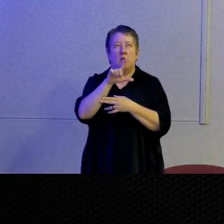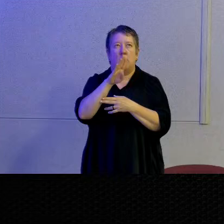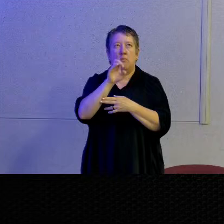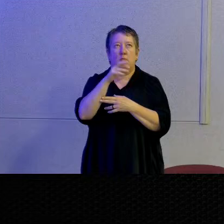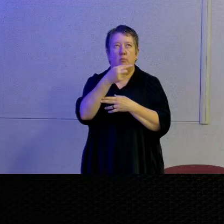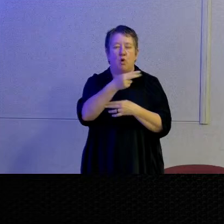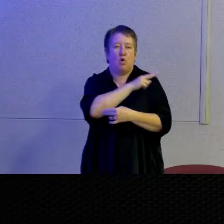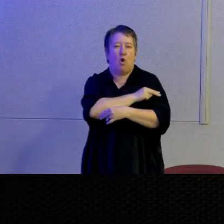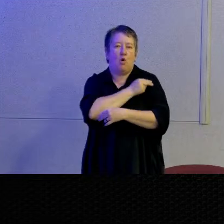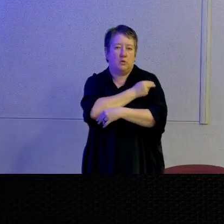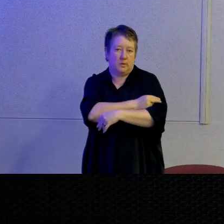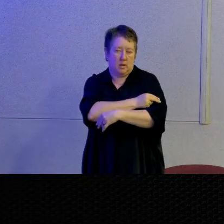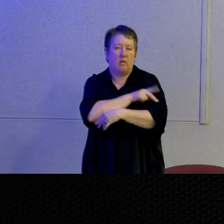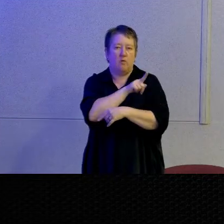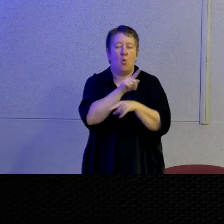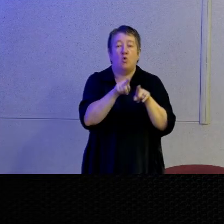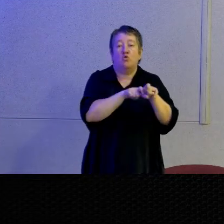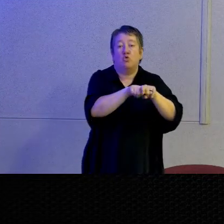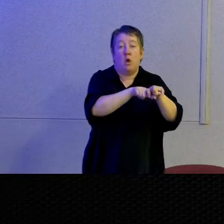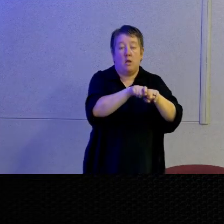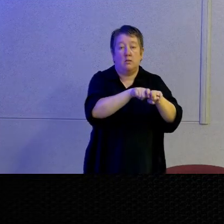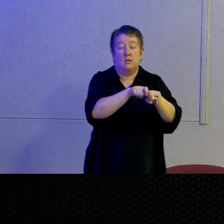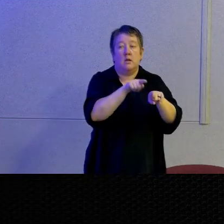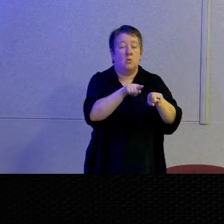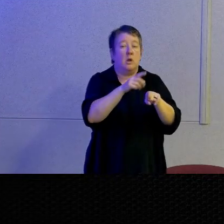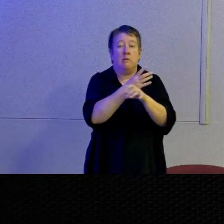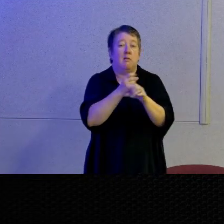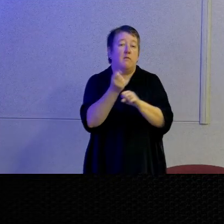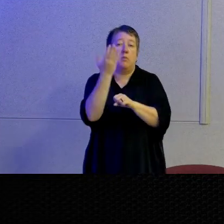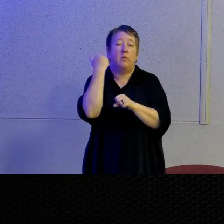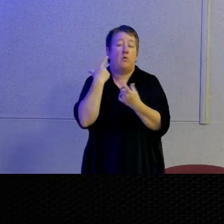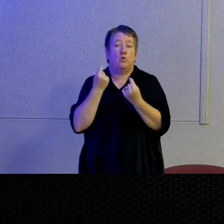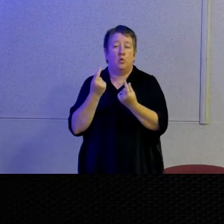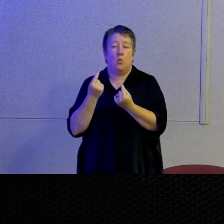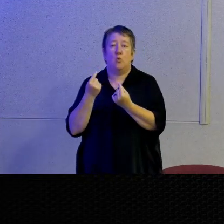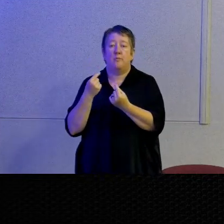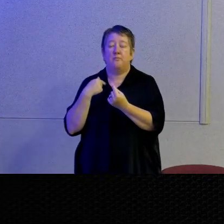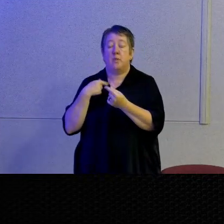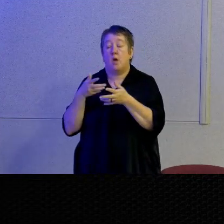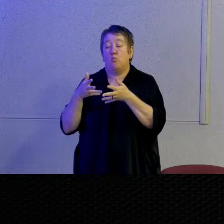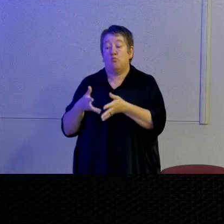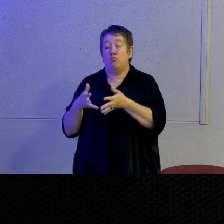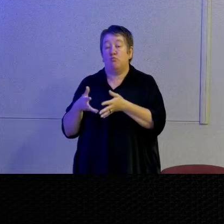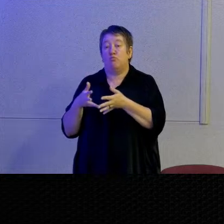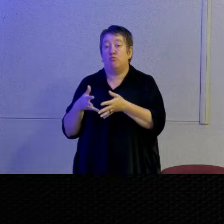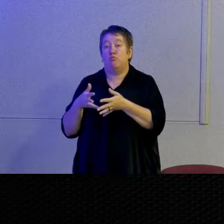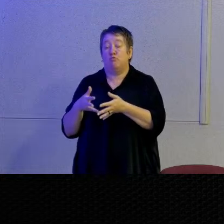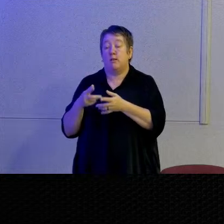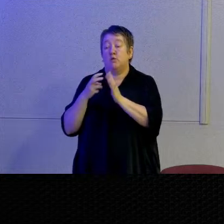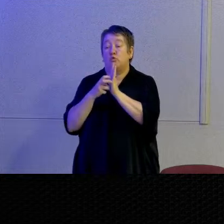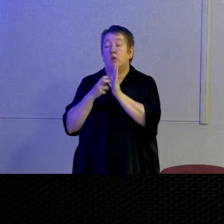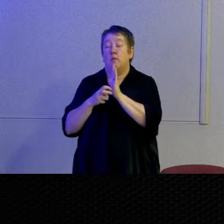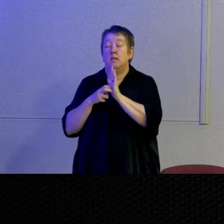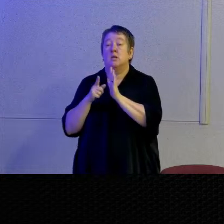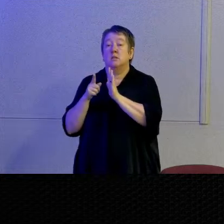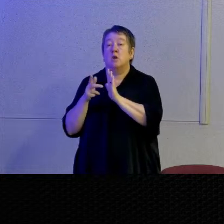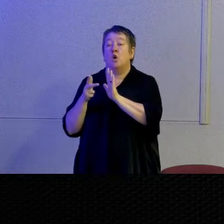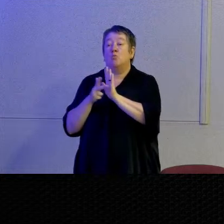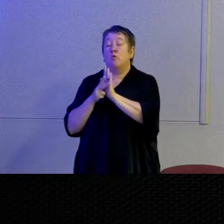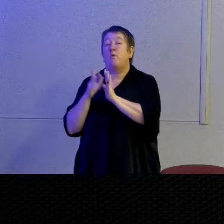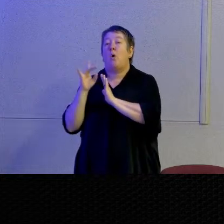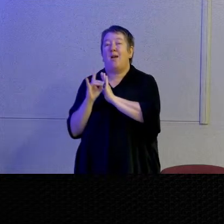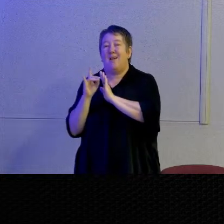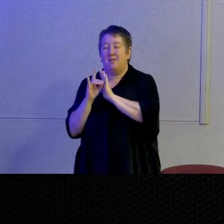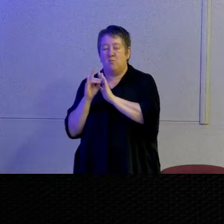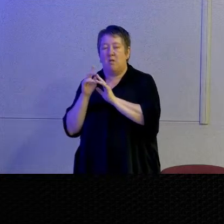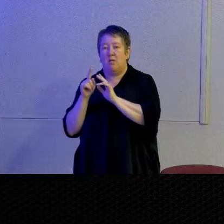this. We've done preclinical trials with animal models as approved by our present regulations, and we went to council at the